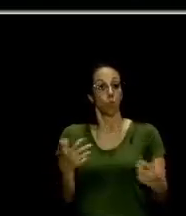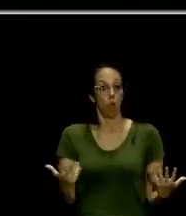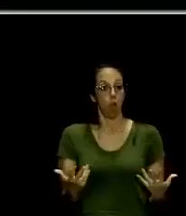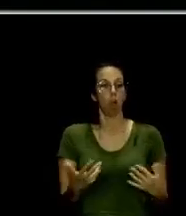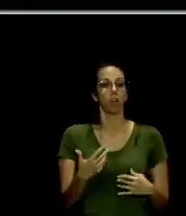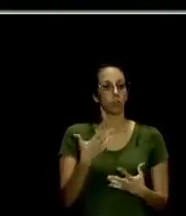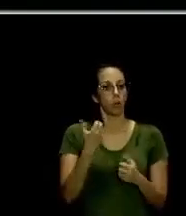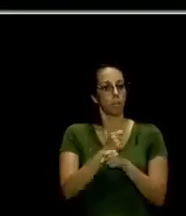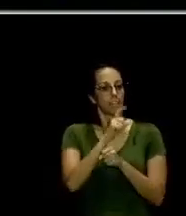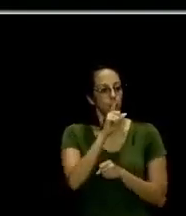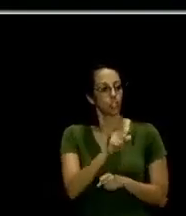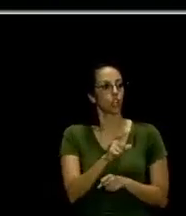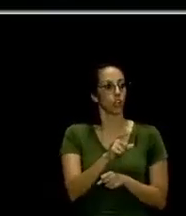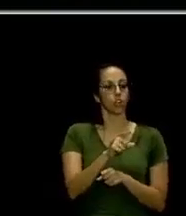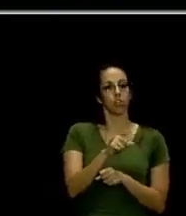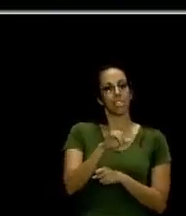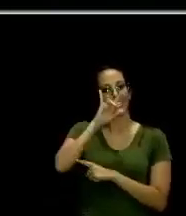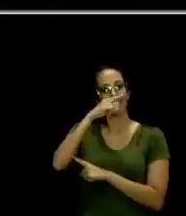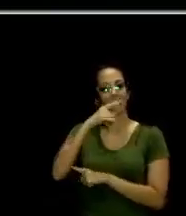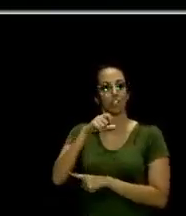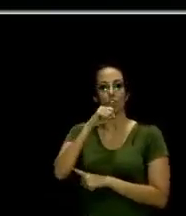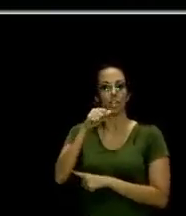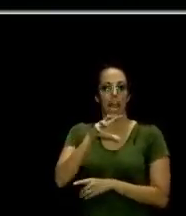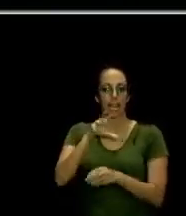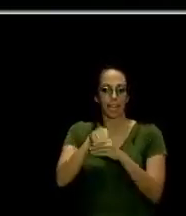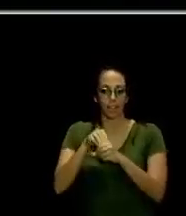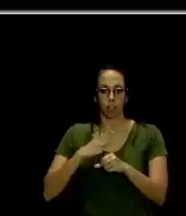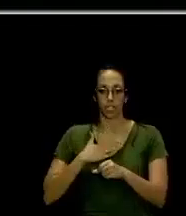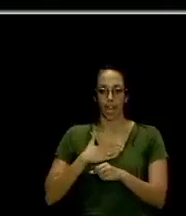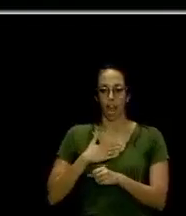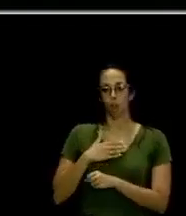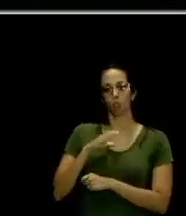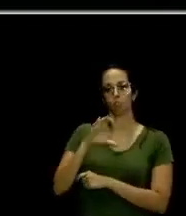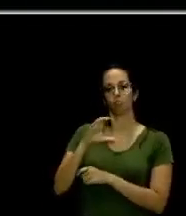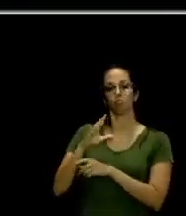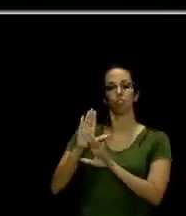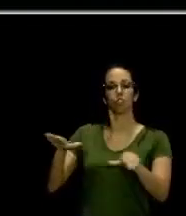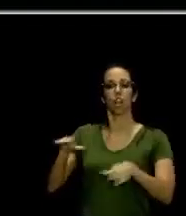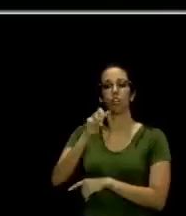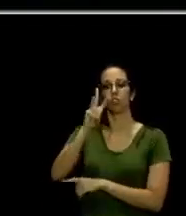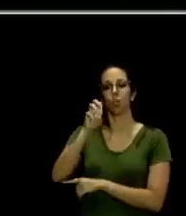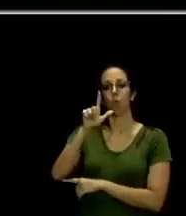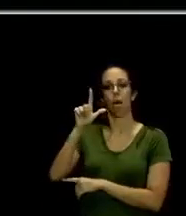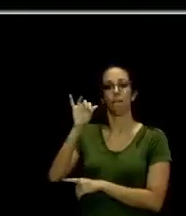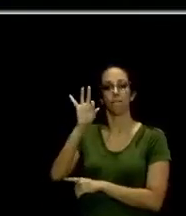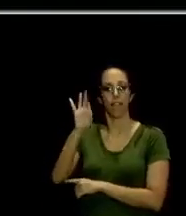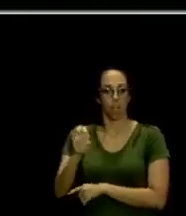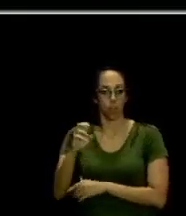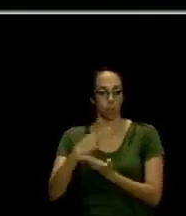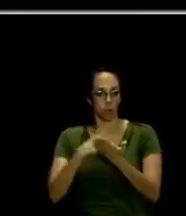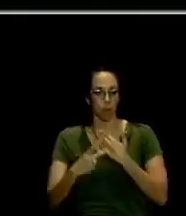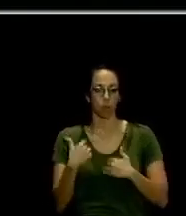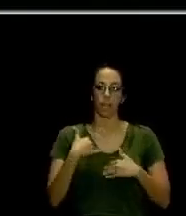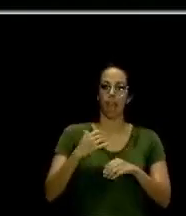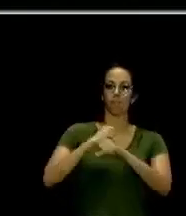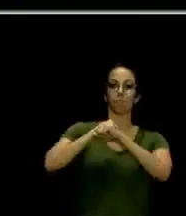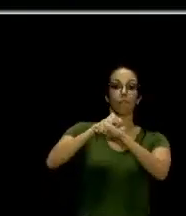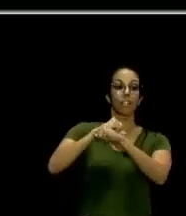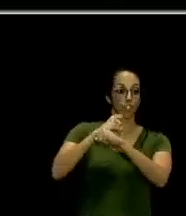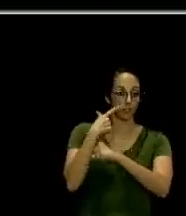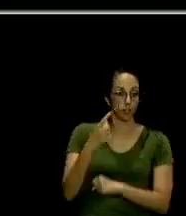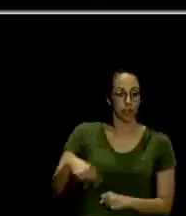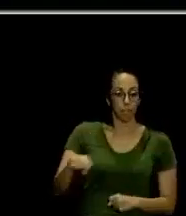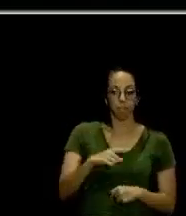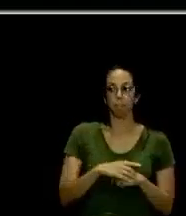keep kids out of our child welfare program. So we have doubled down all of our efforts on prevention. That is